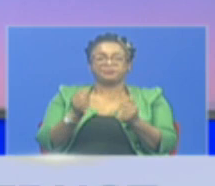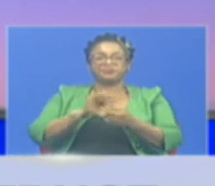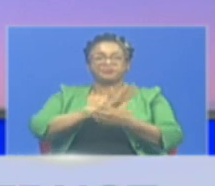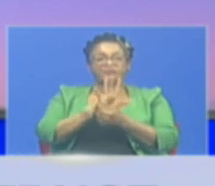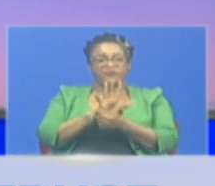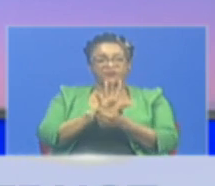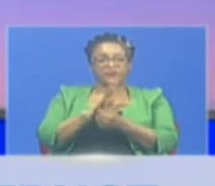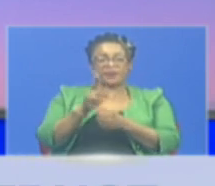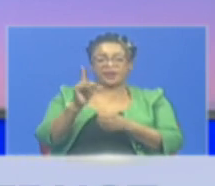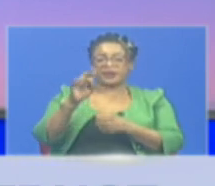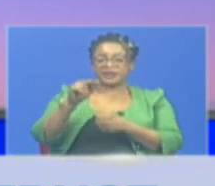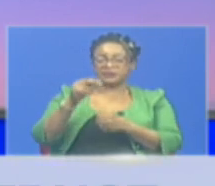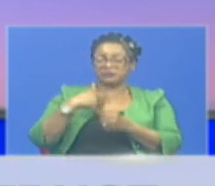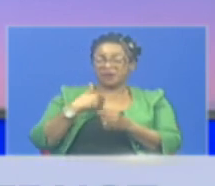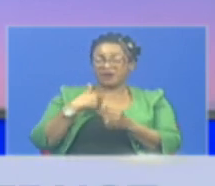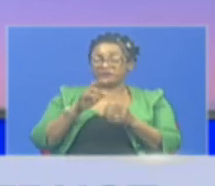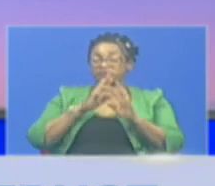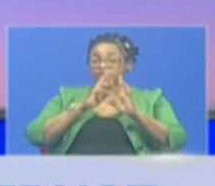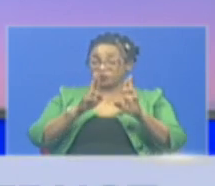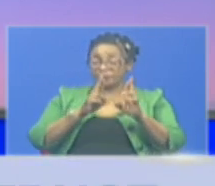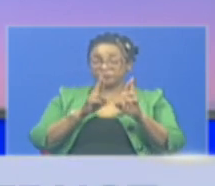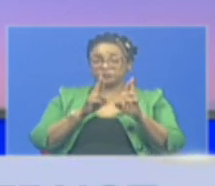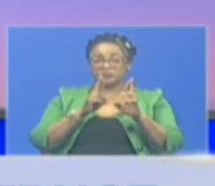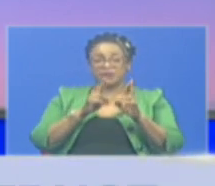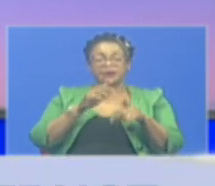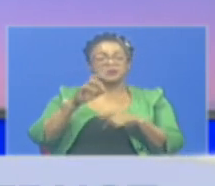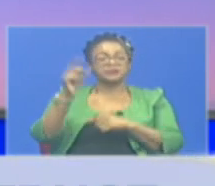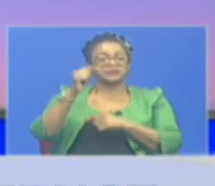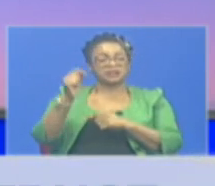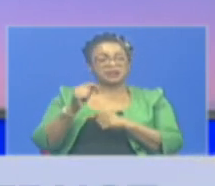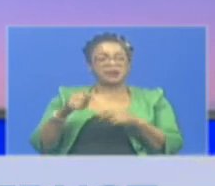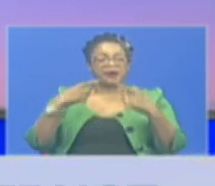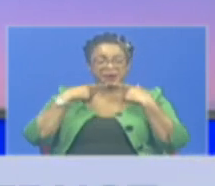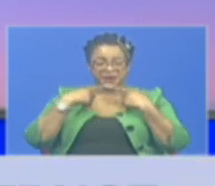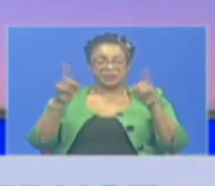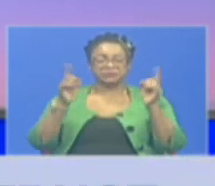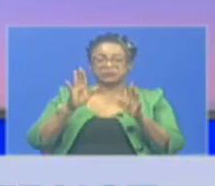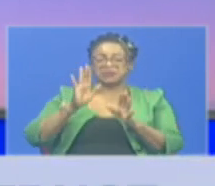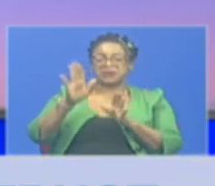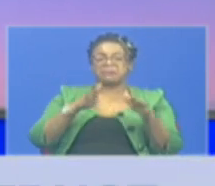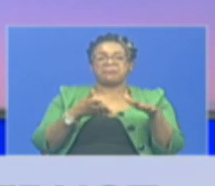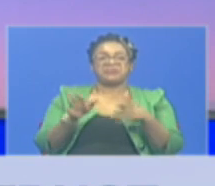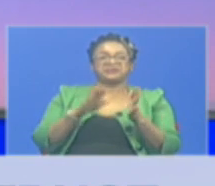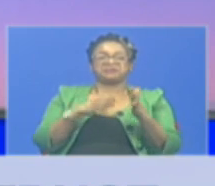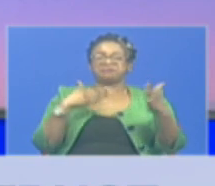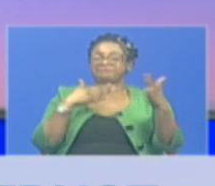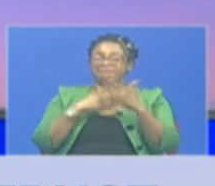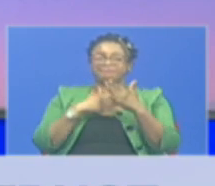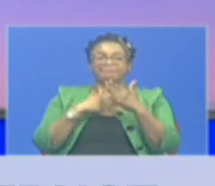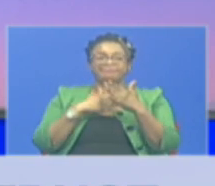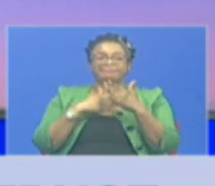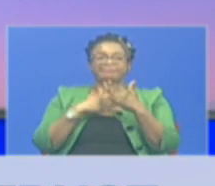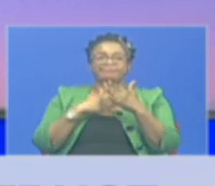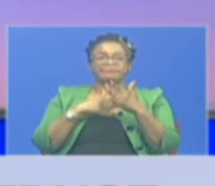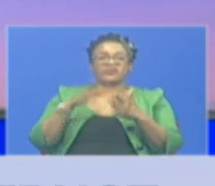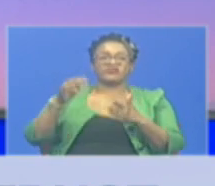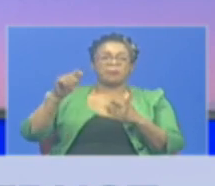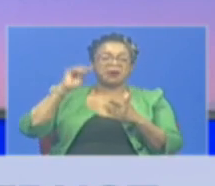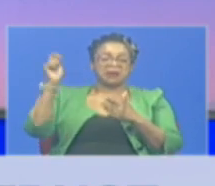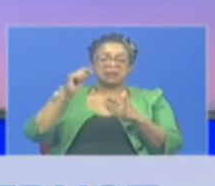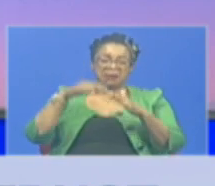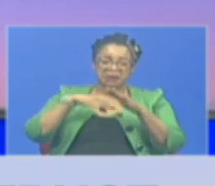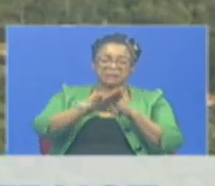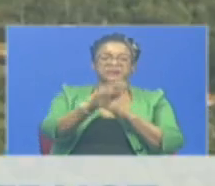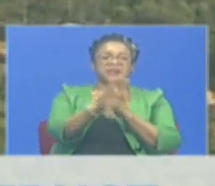Kennedy Murethi reports, Tanzania announced her own countermeasures, barring cargo trucks from Kenya from entering the country.